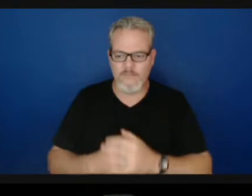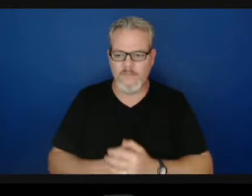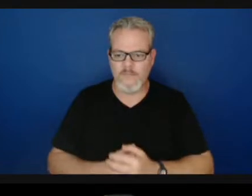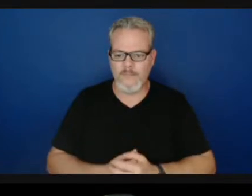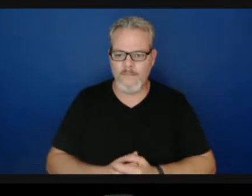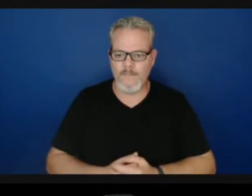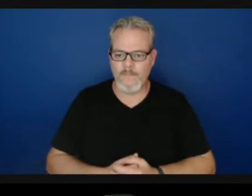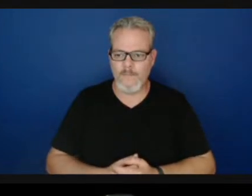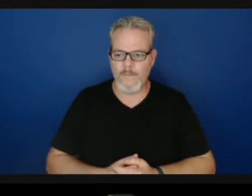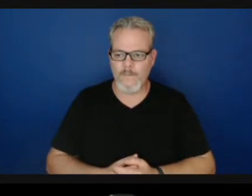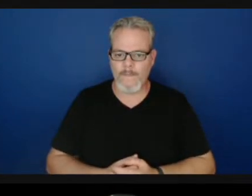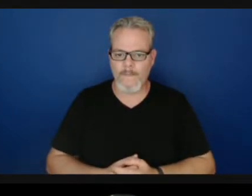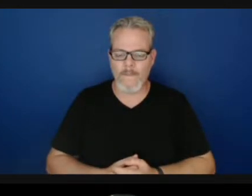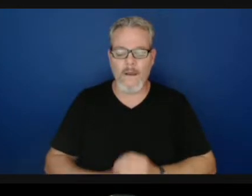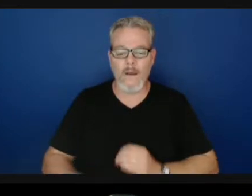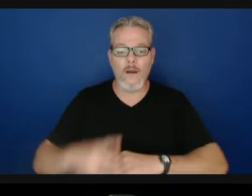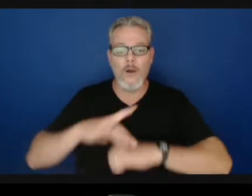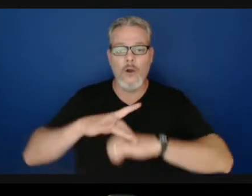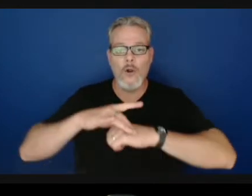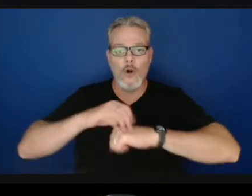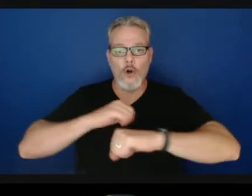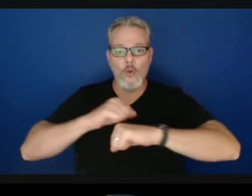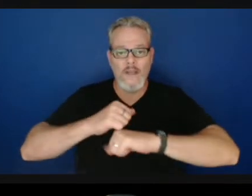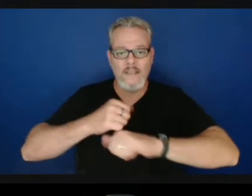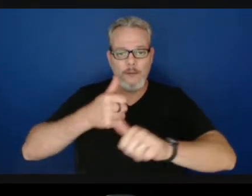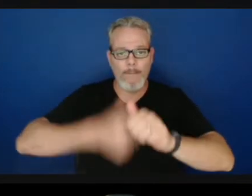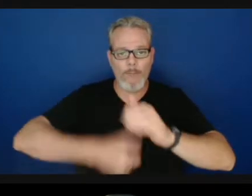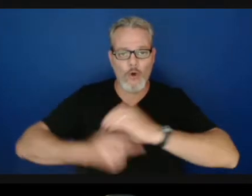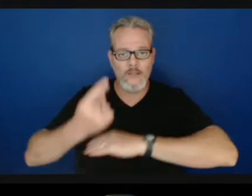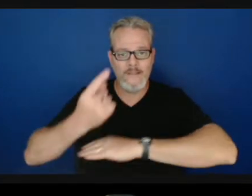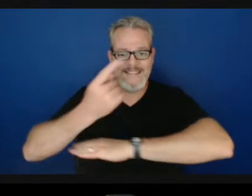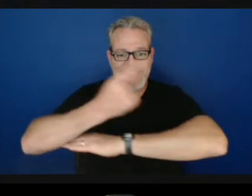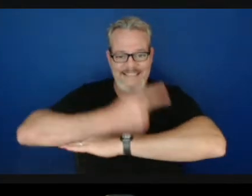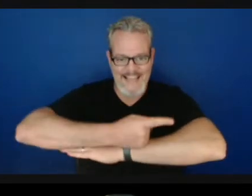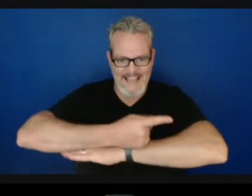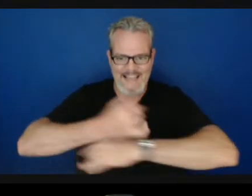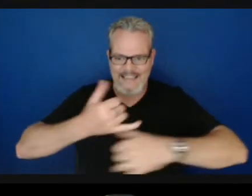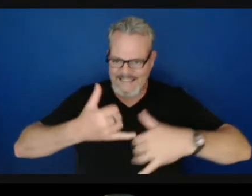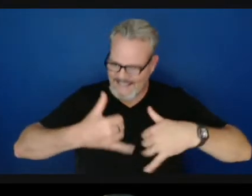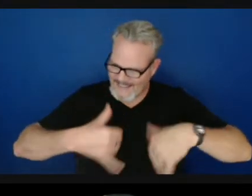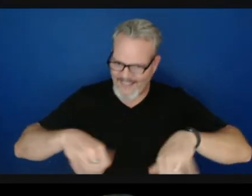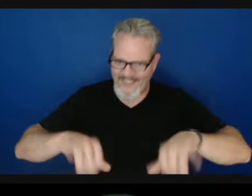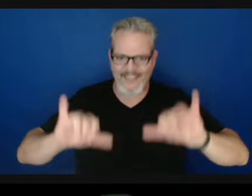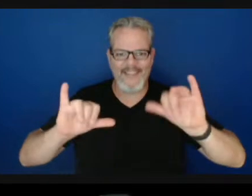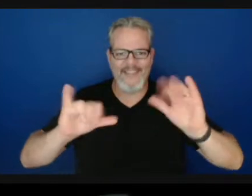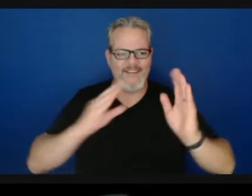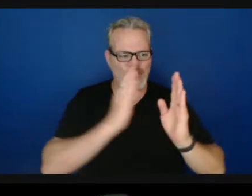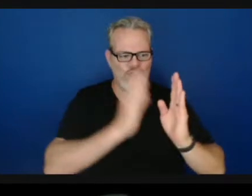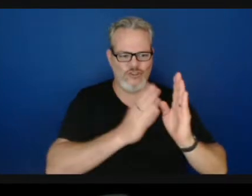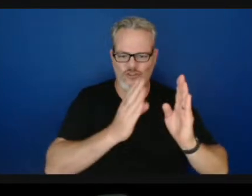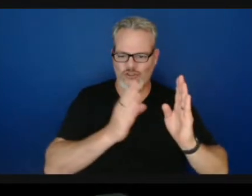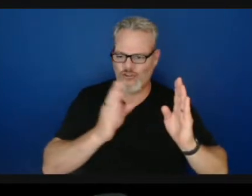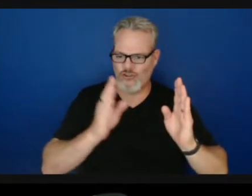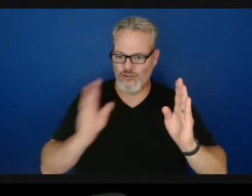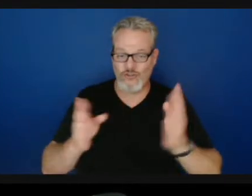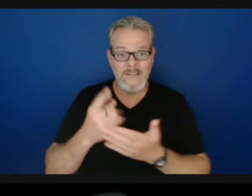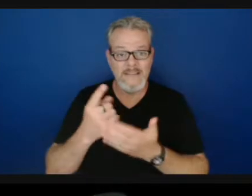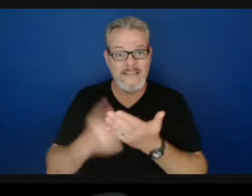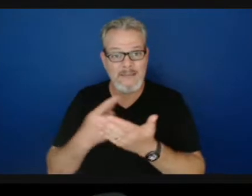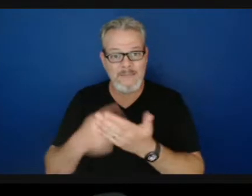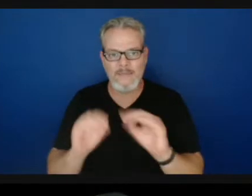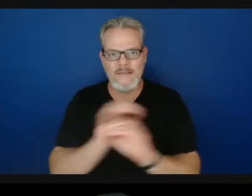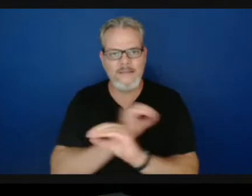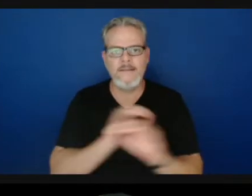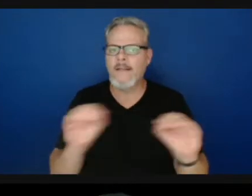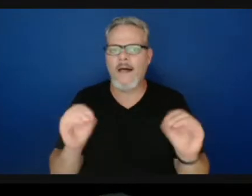So earthquakes per day are still below 4 for all of last month, with many days with no events at all. So really all is fairly quiet